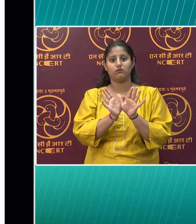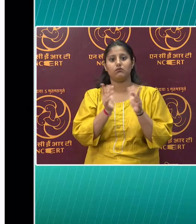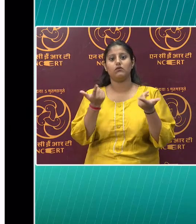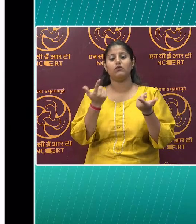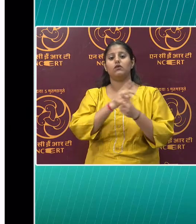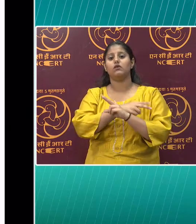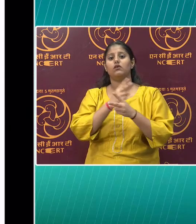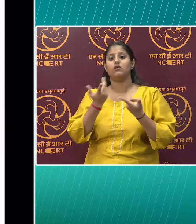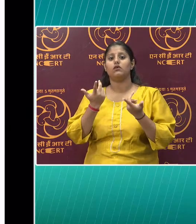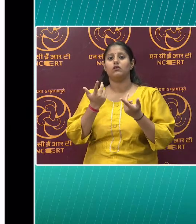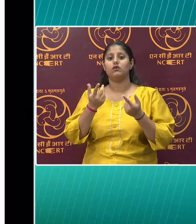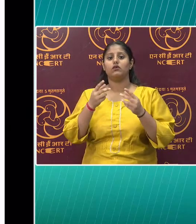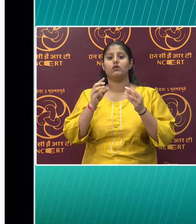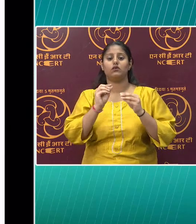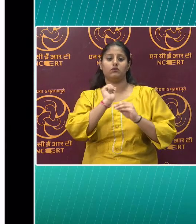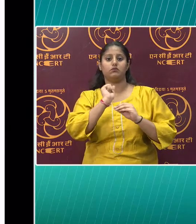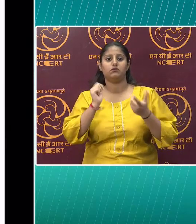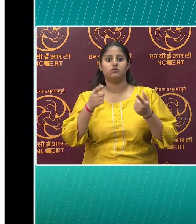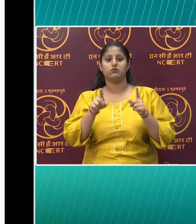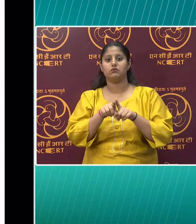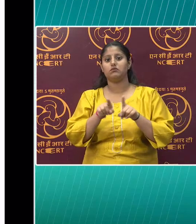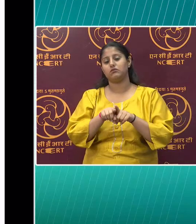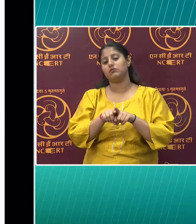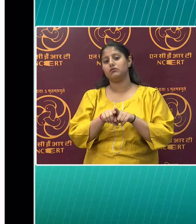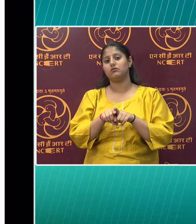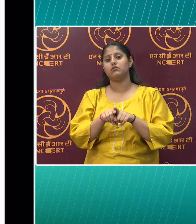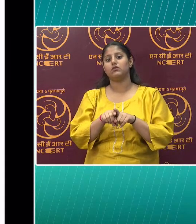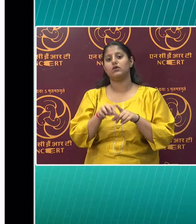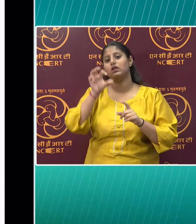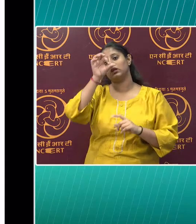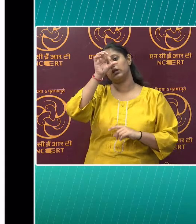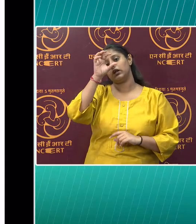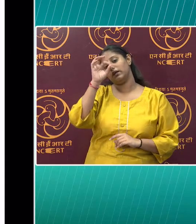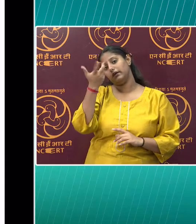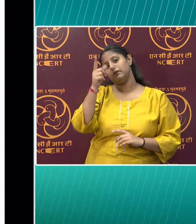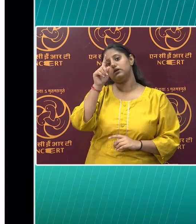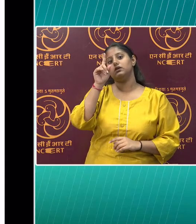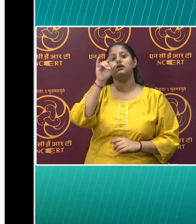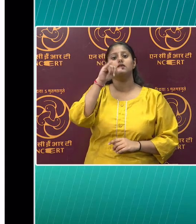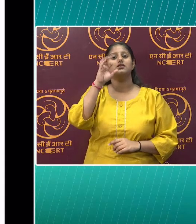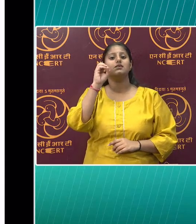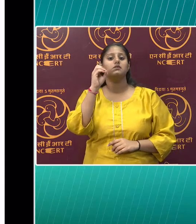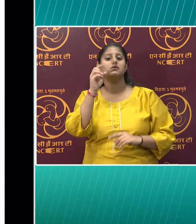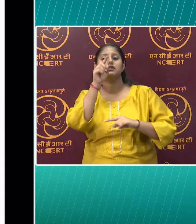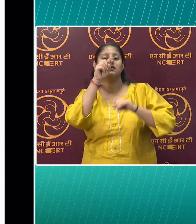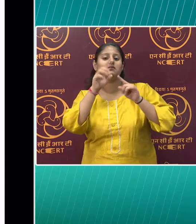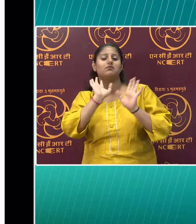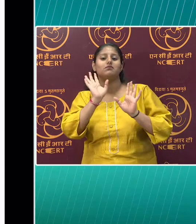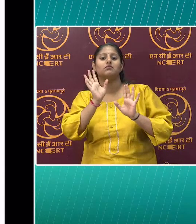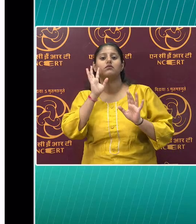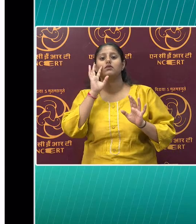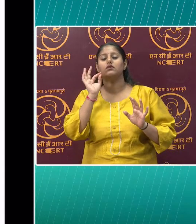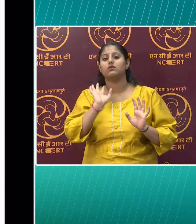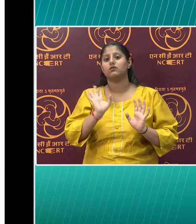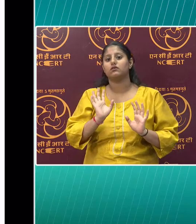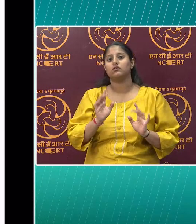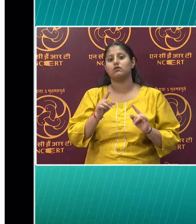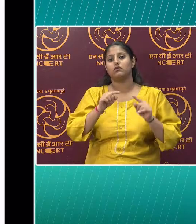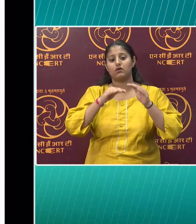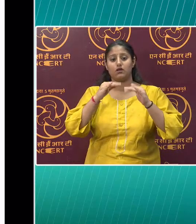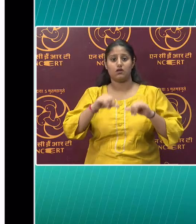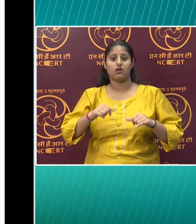can do backstroke or you can't do it. There's Right. nothing like 90% or 60% you can do, otherwise you are not able to.